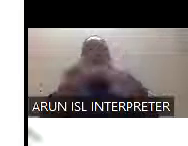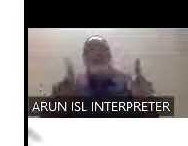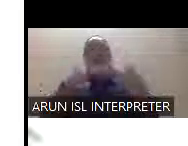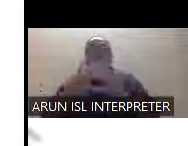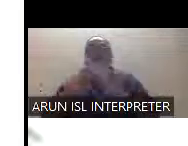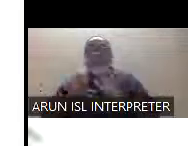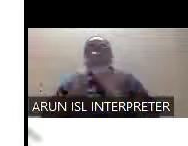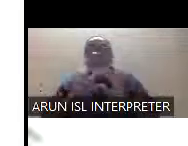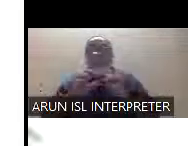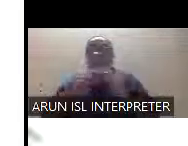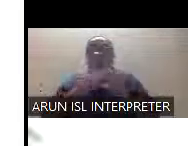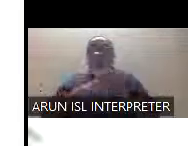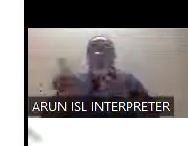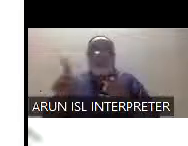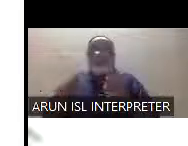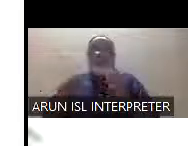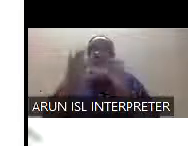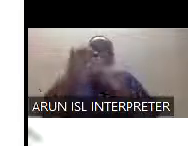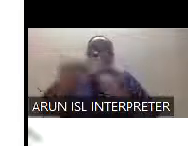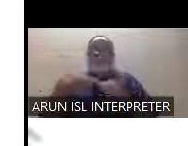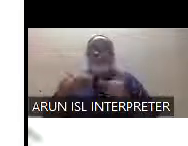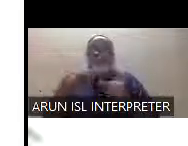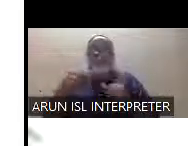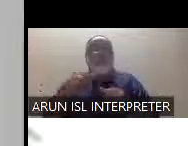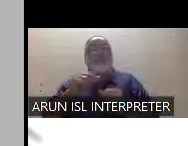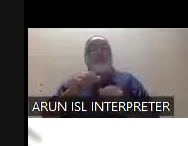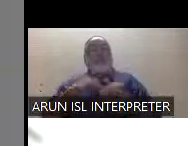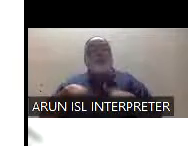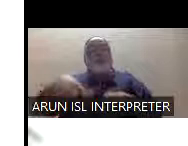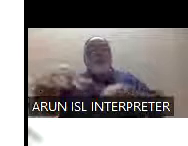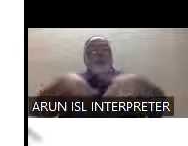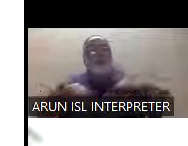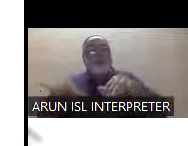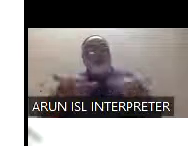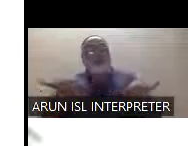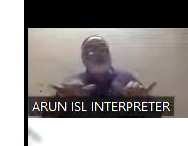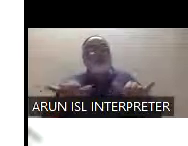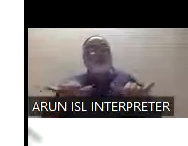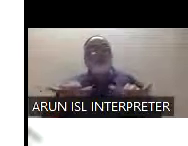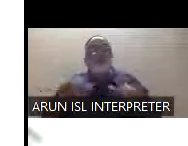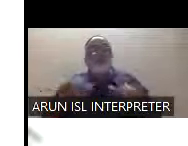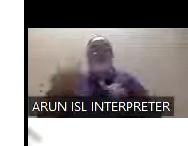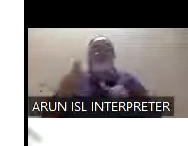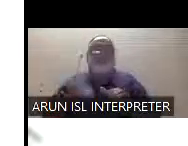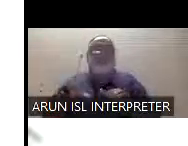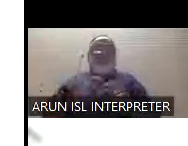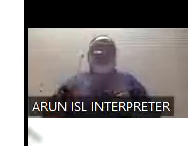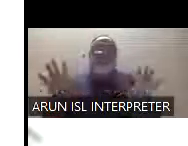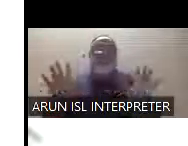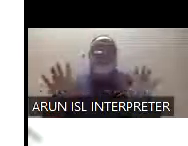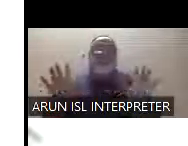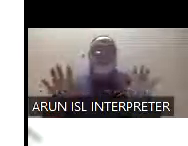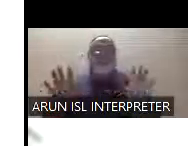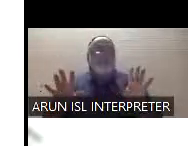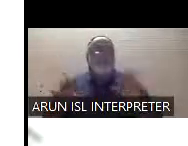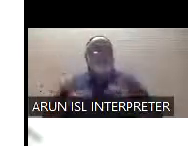and roads also has to be made accessible for people with disability. And going ahead with transportation, there are